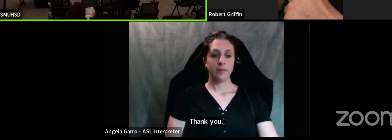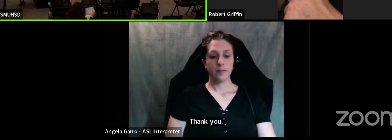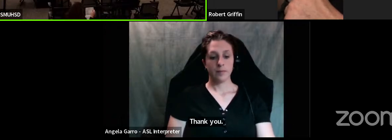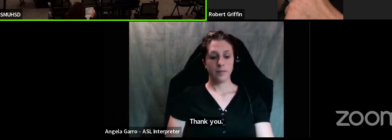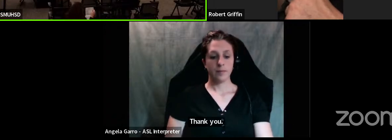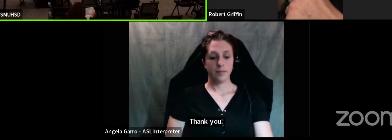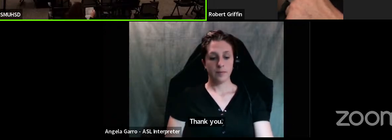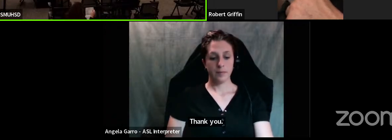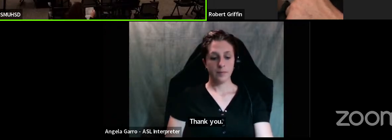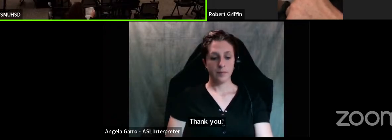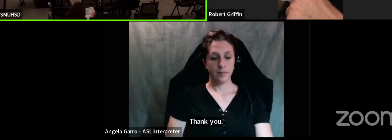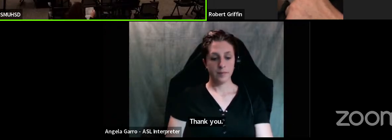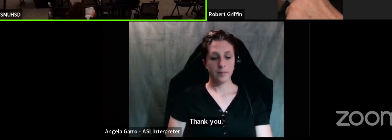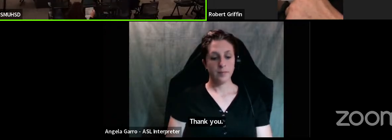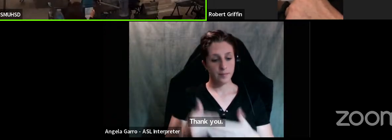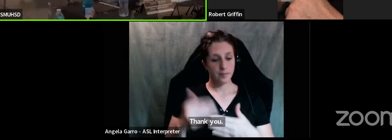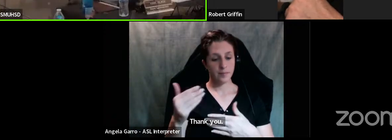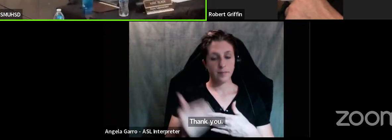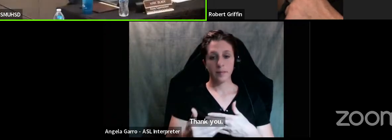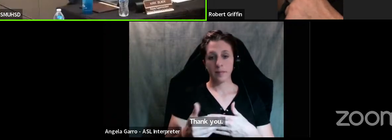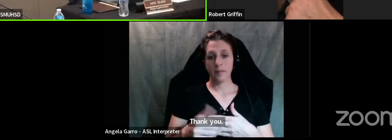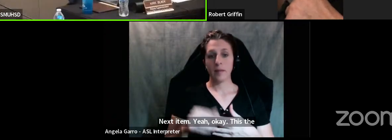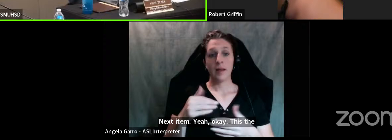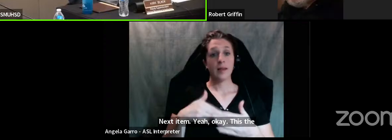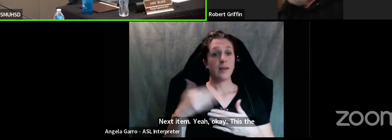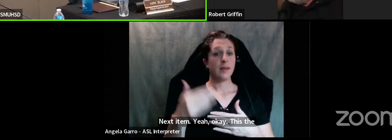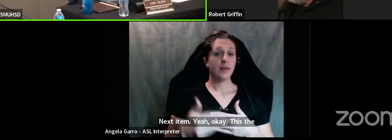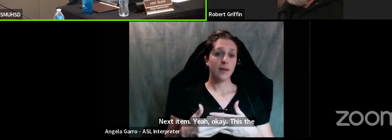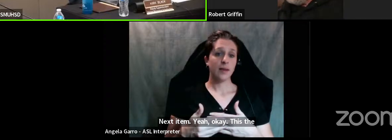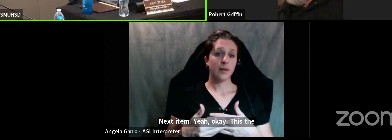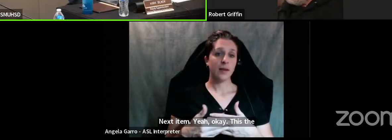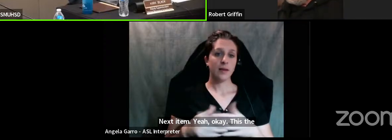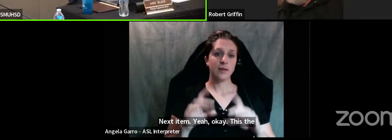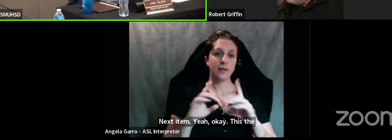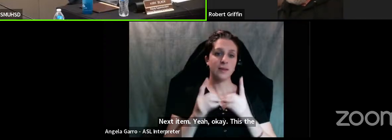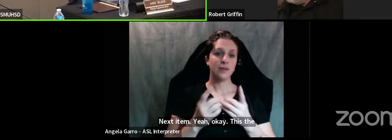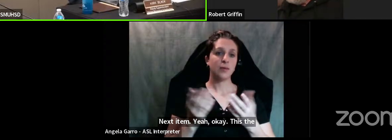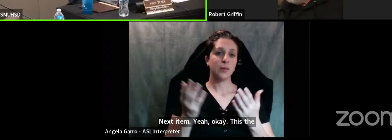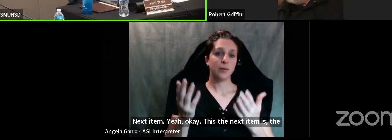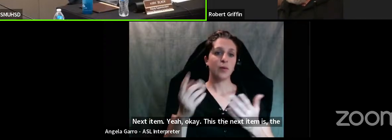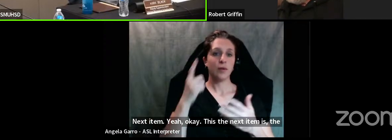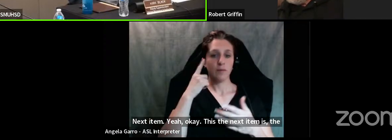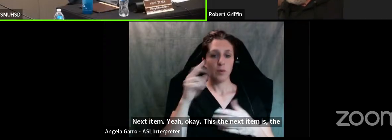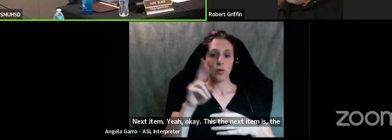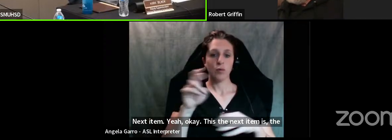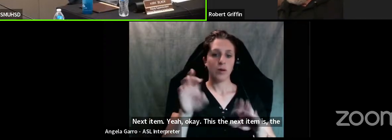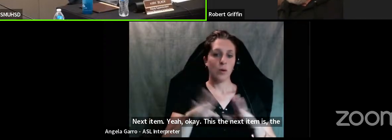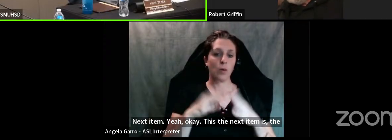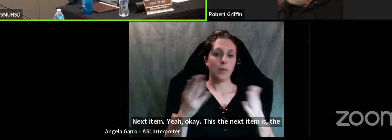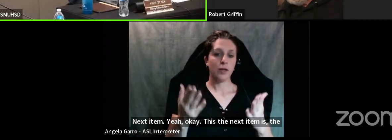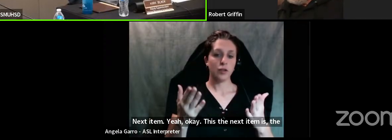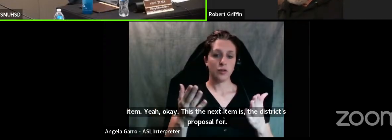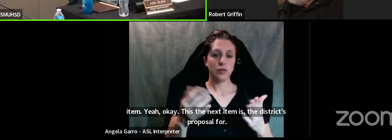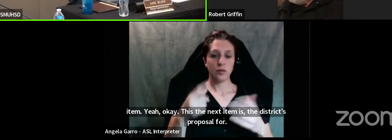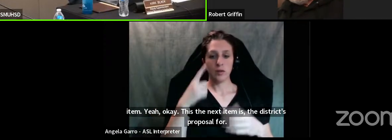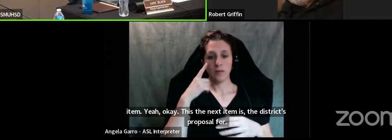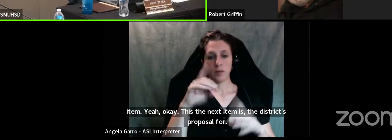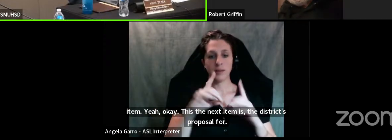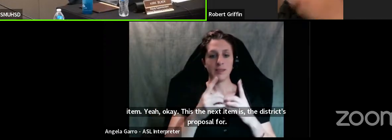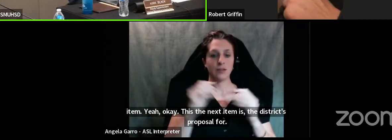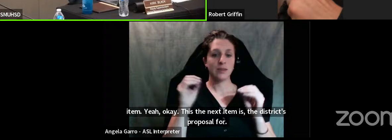Next item. The next item is the district's proposal for reopeners with the district's